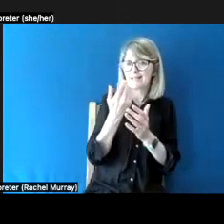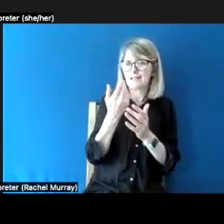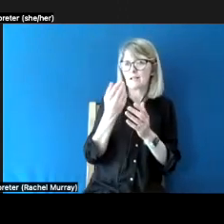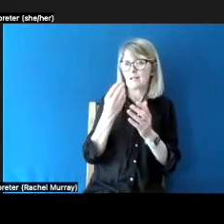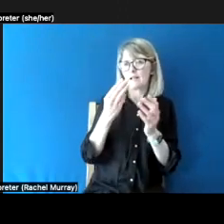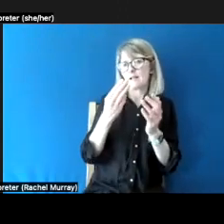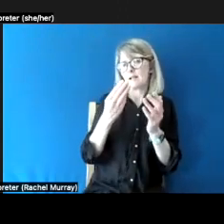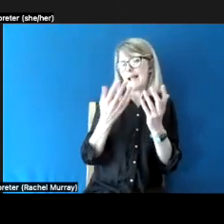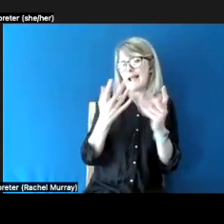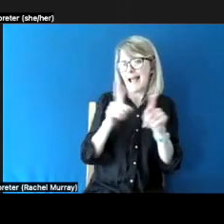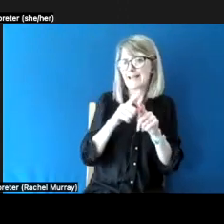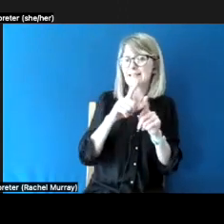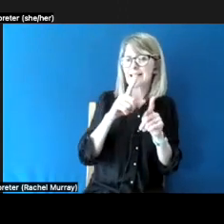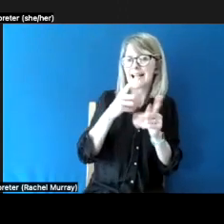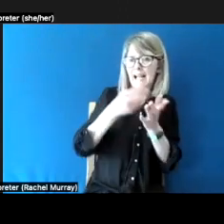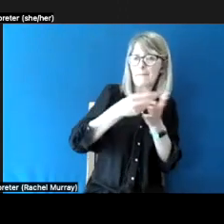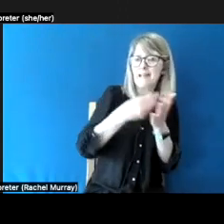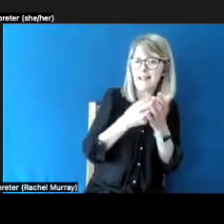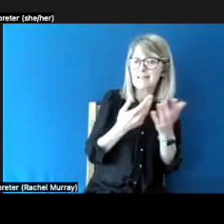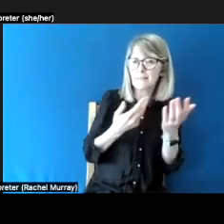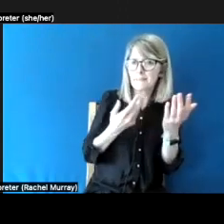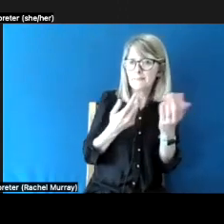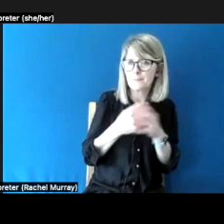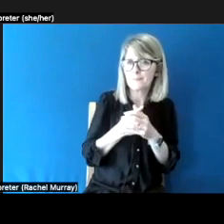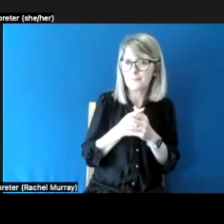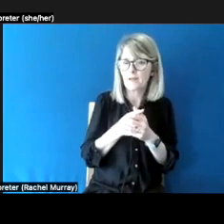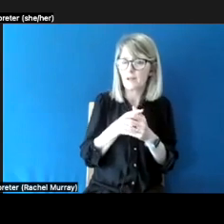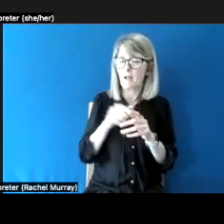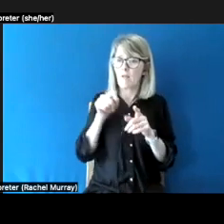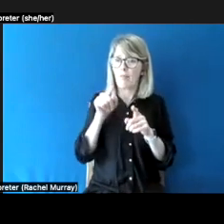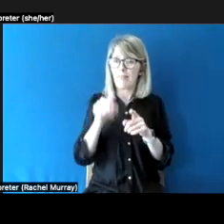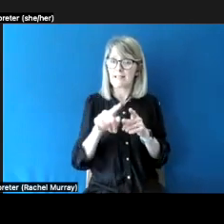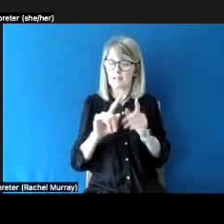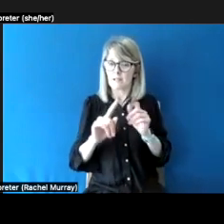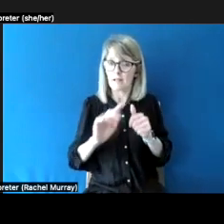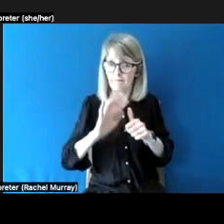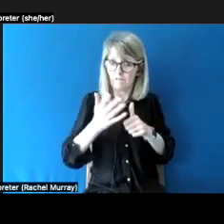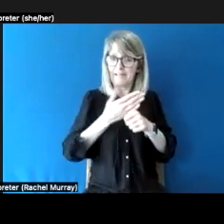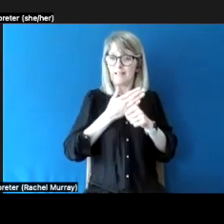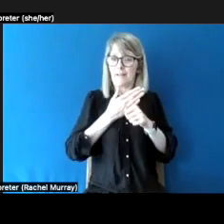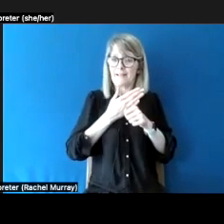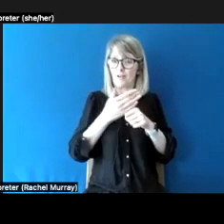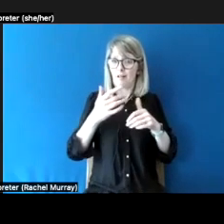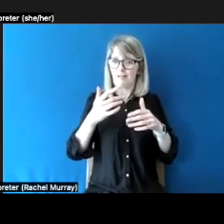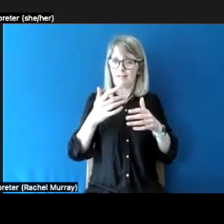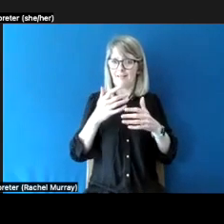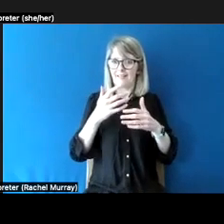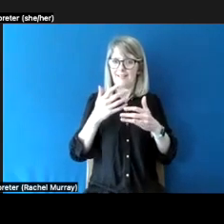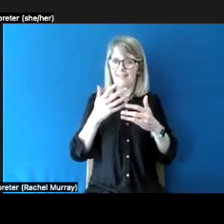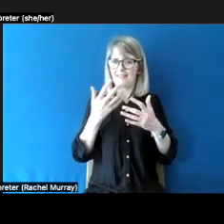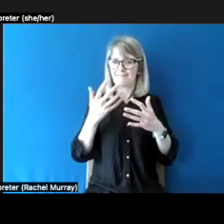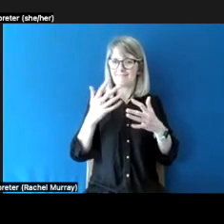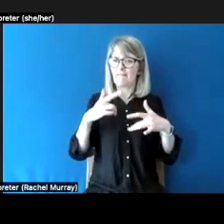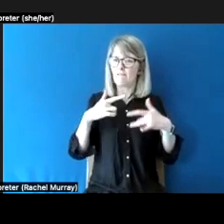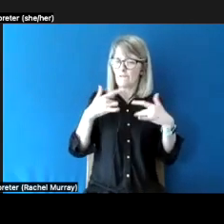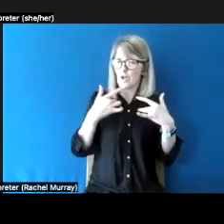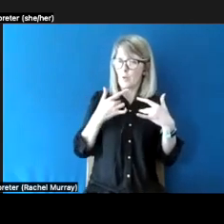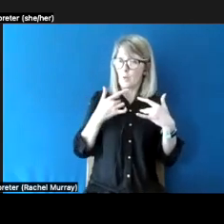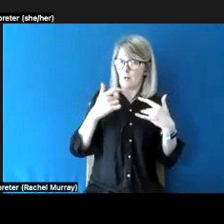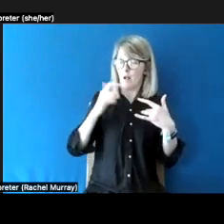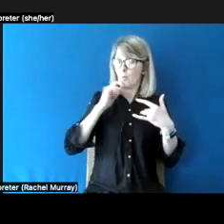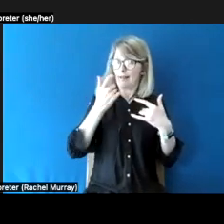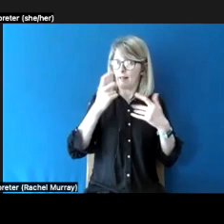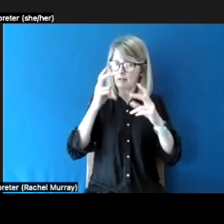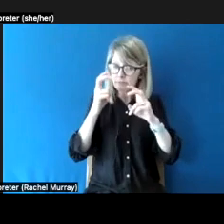the fundamental premise from which I will be examining some of the aspects